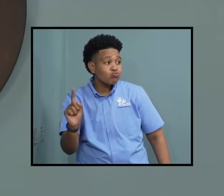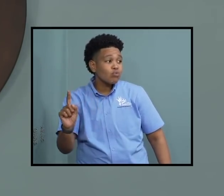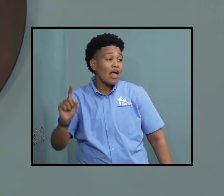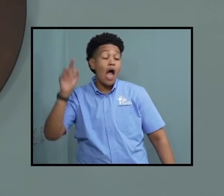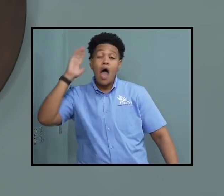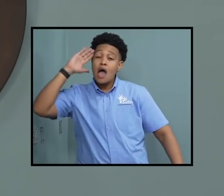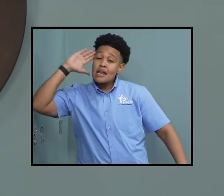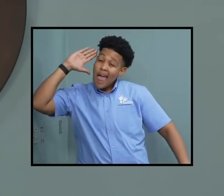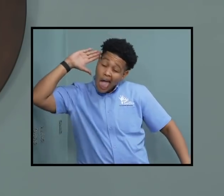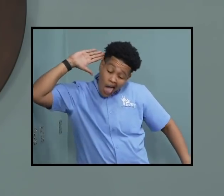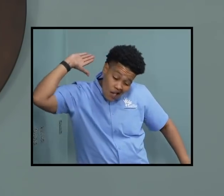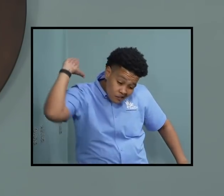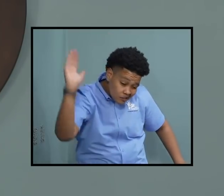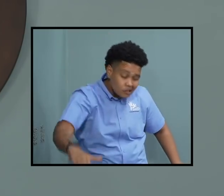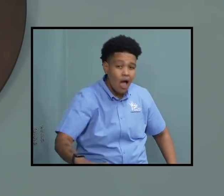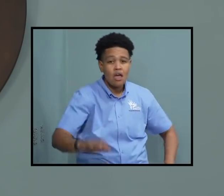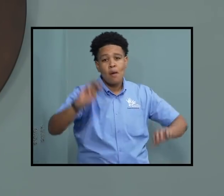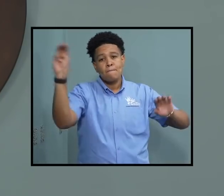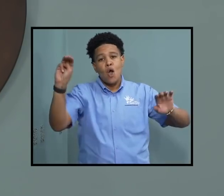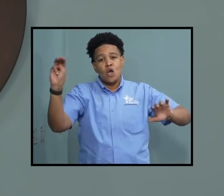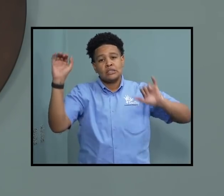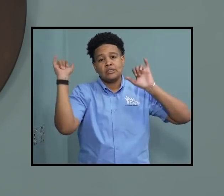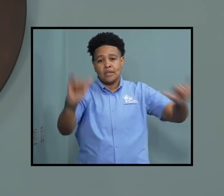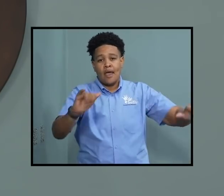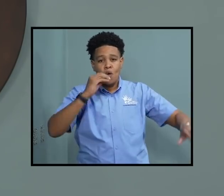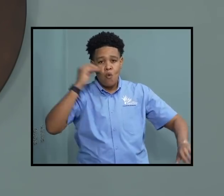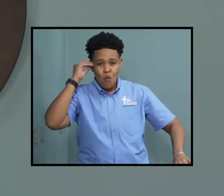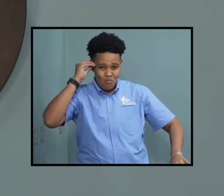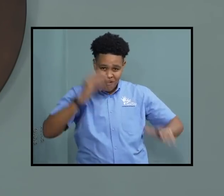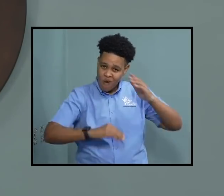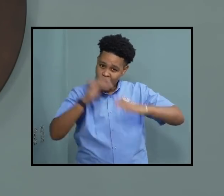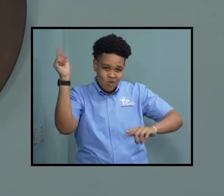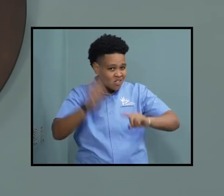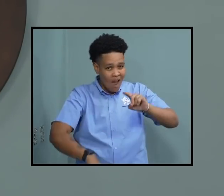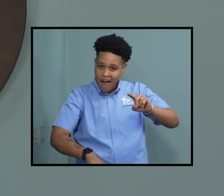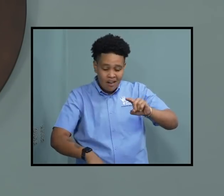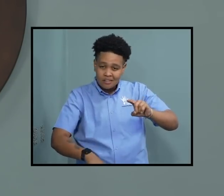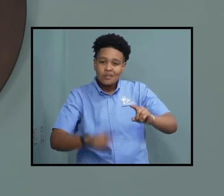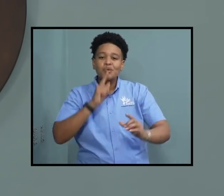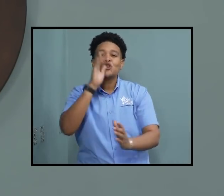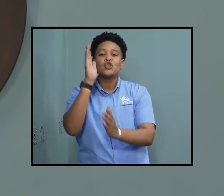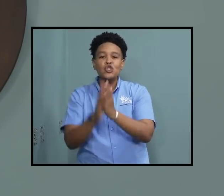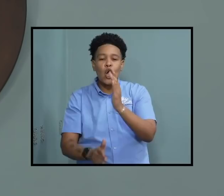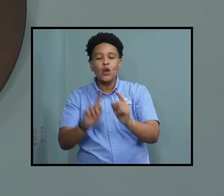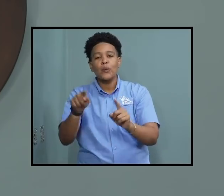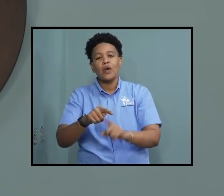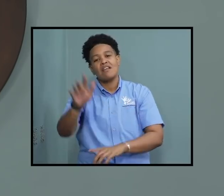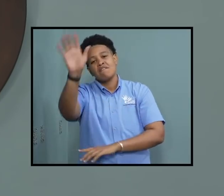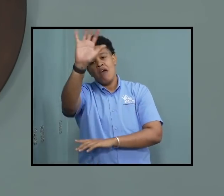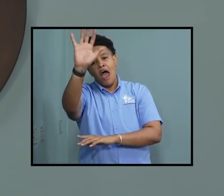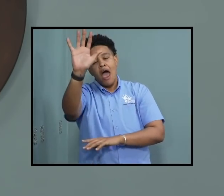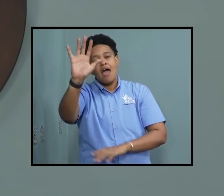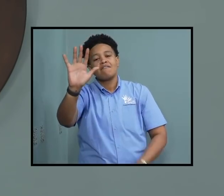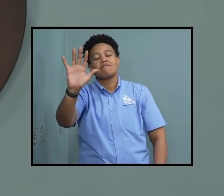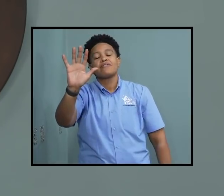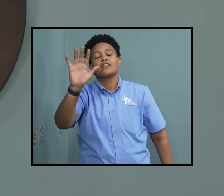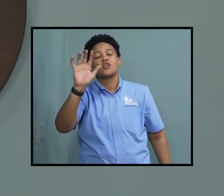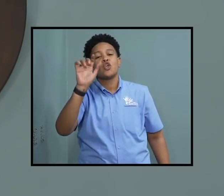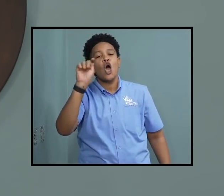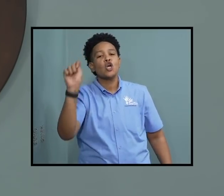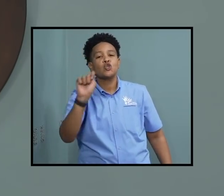and the entire Easter Monday, and it will end at 5 a.m.